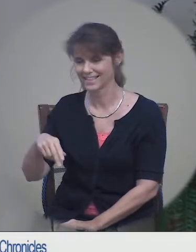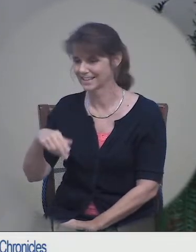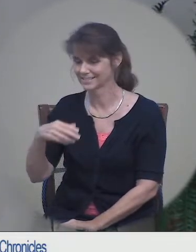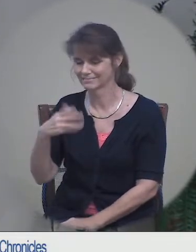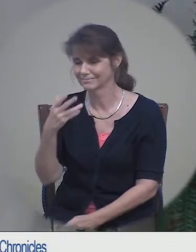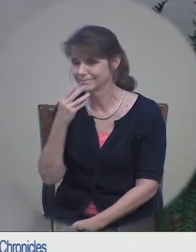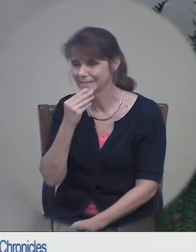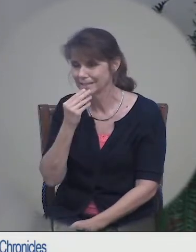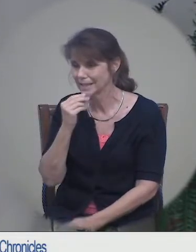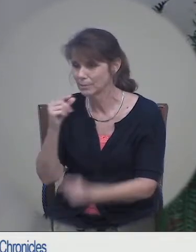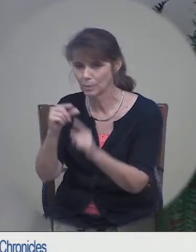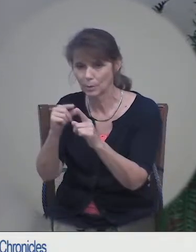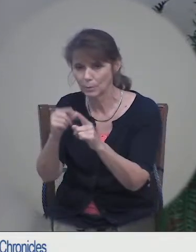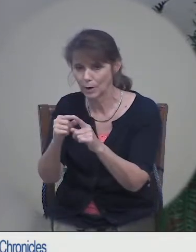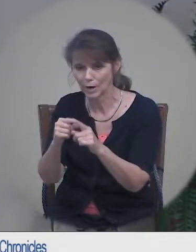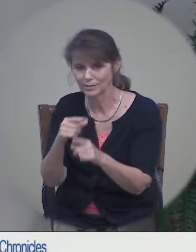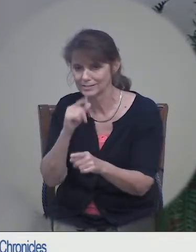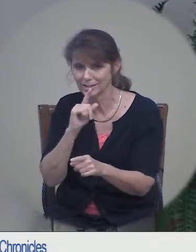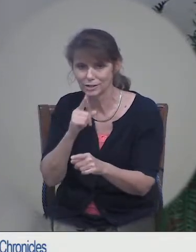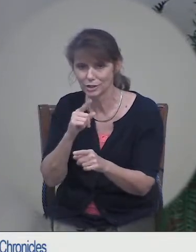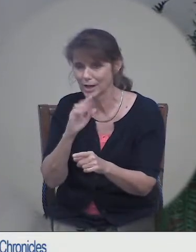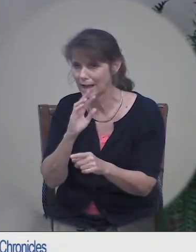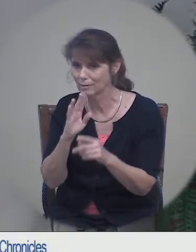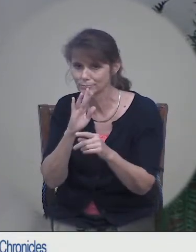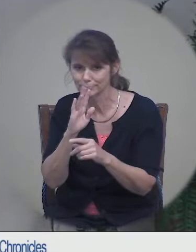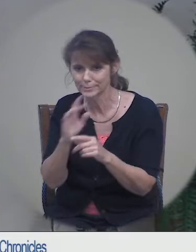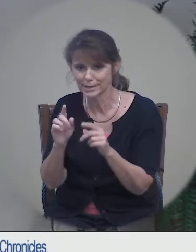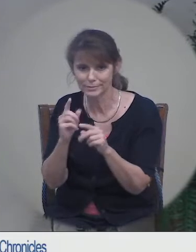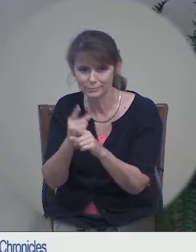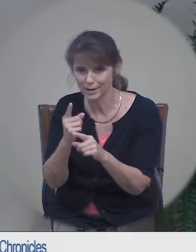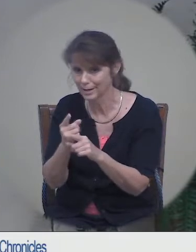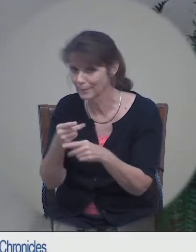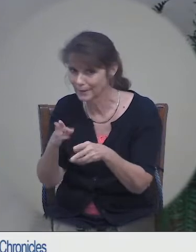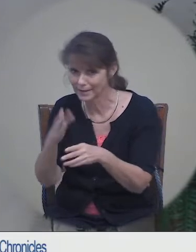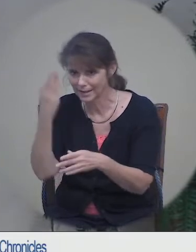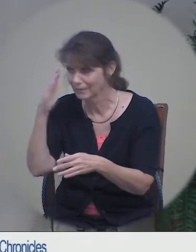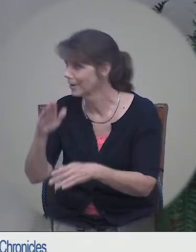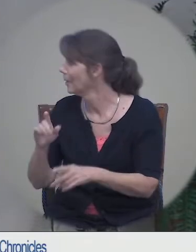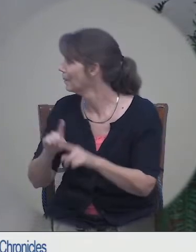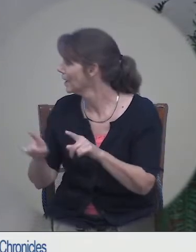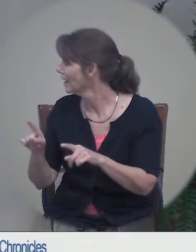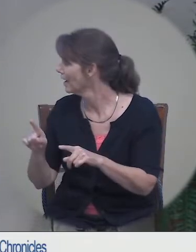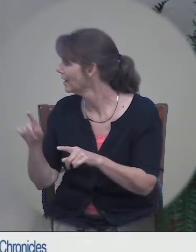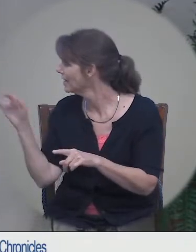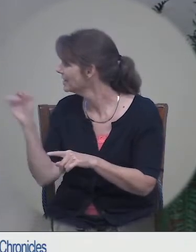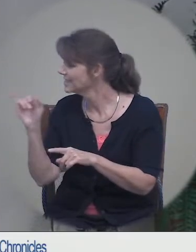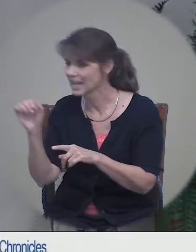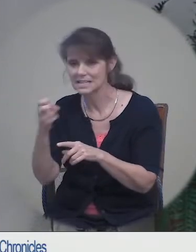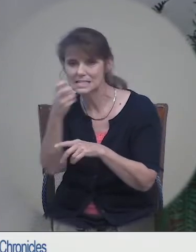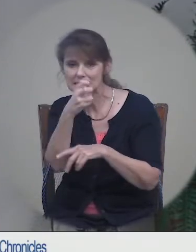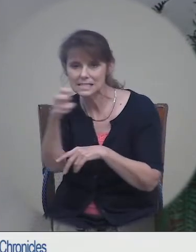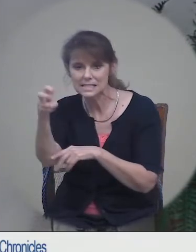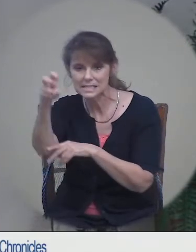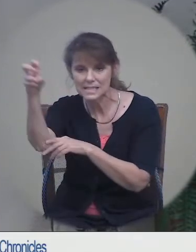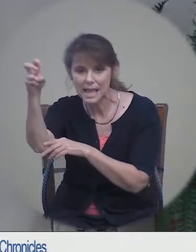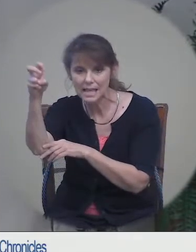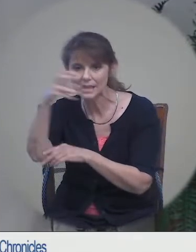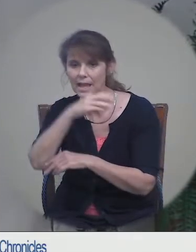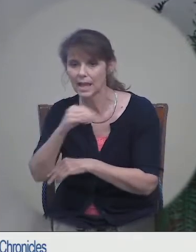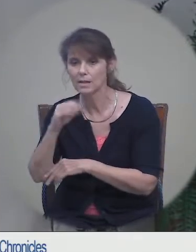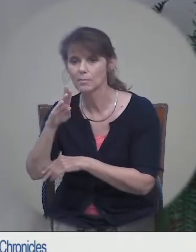this is the sources I read. That sounds similar to a snake, a piece of